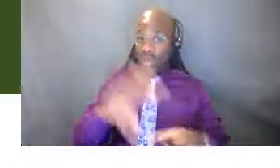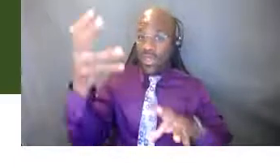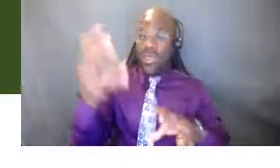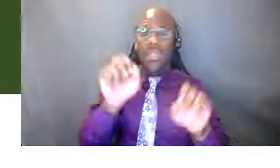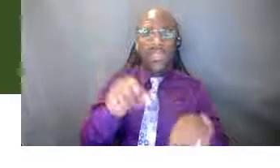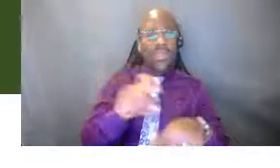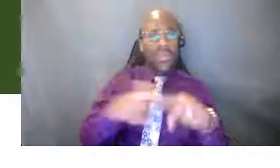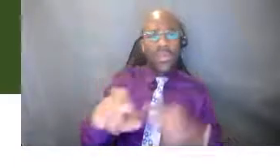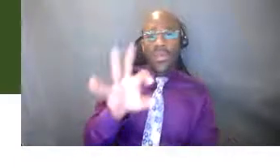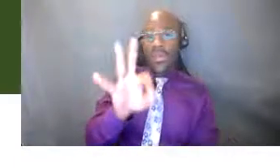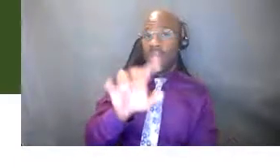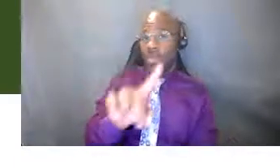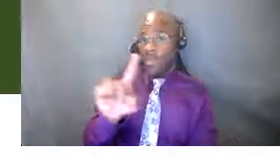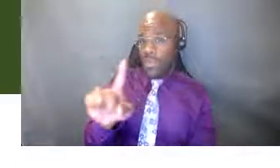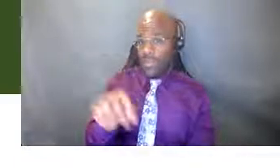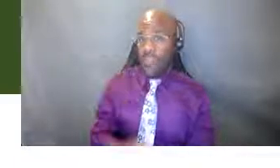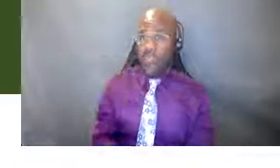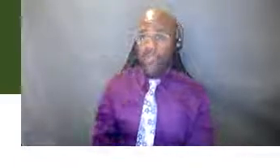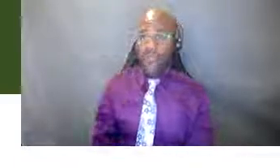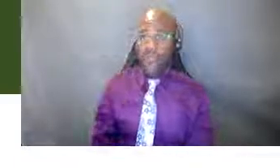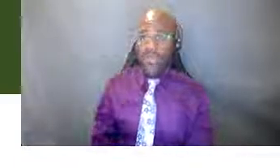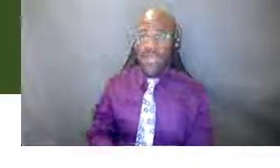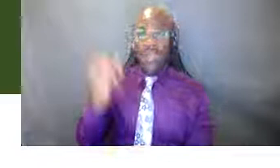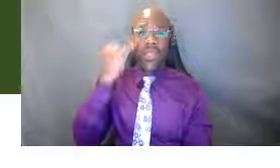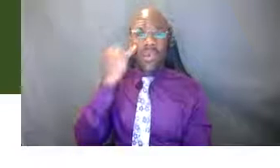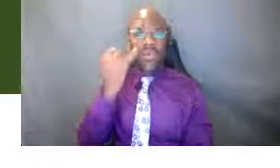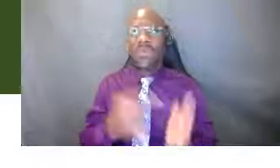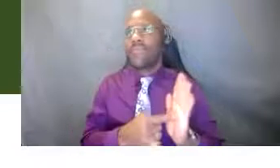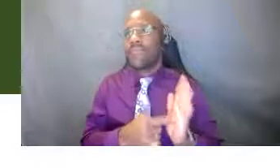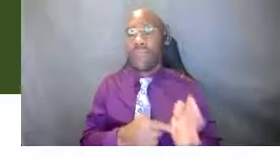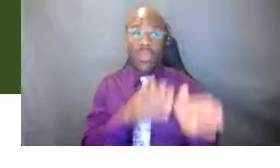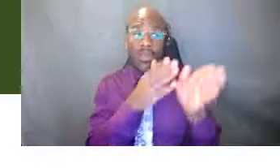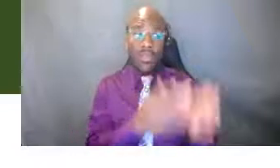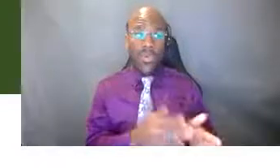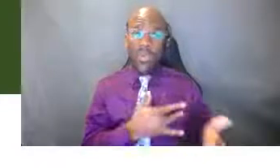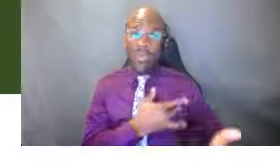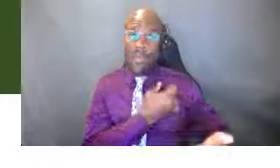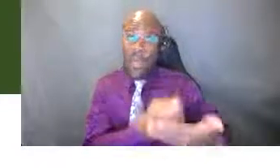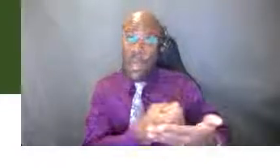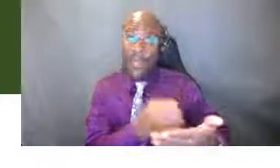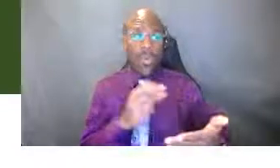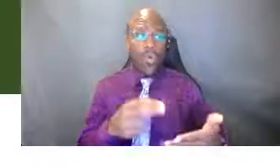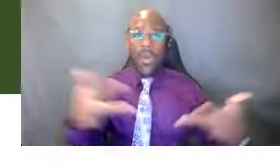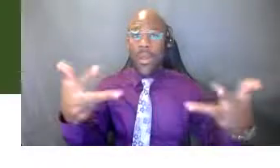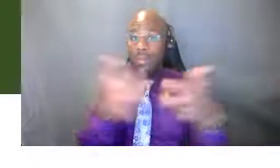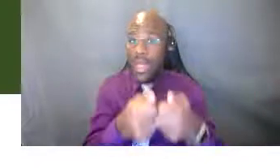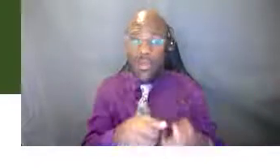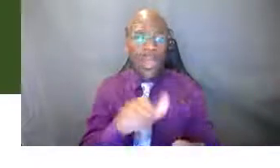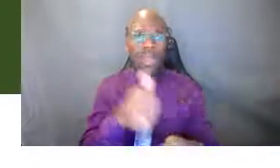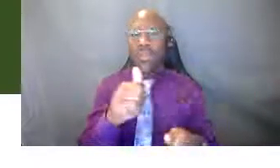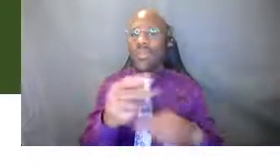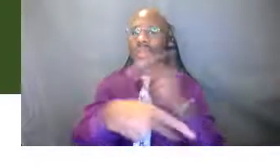if an individual is having a heart attack or they've been in a car accident or some other type of injury